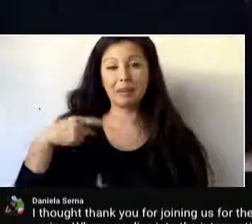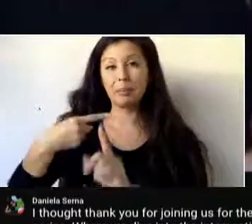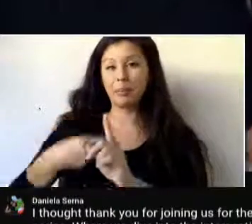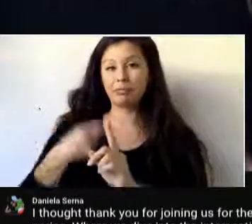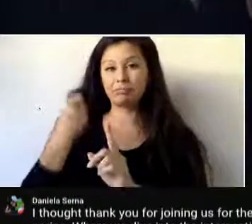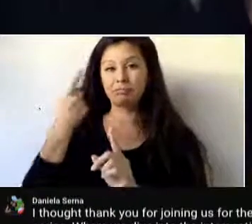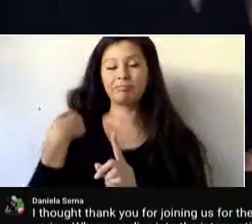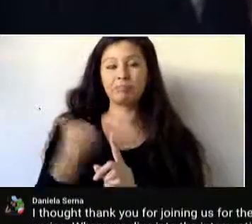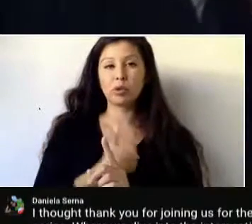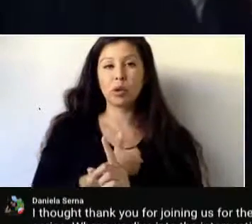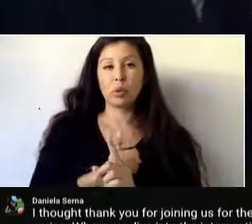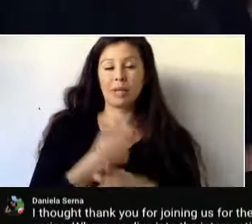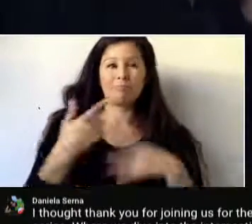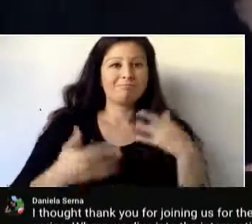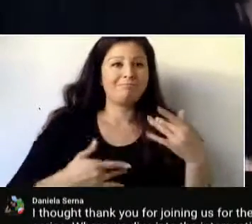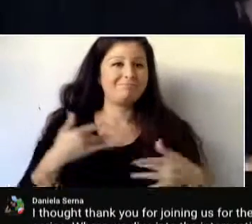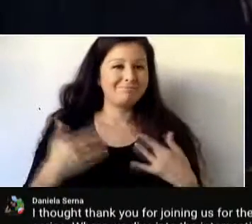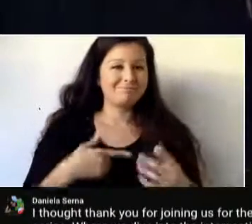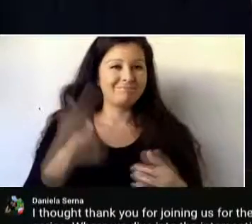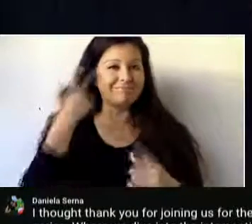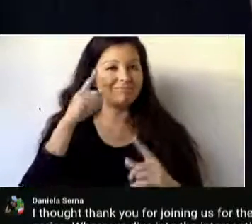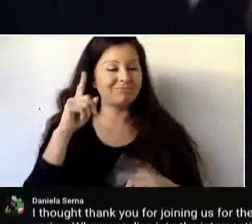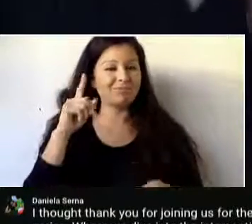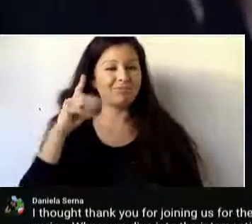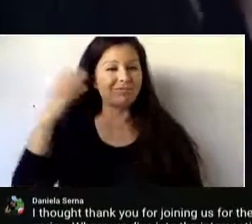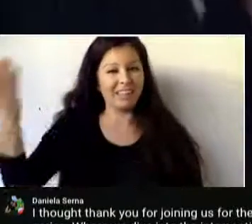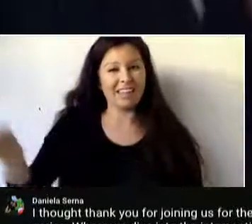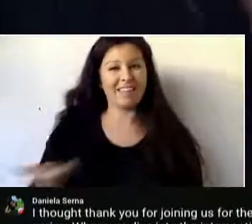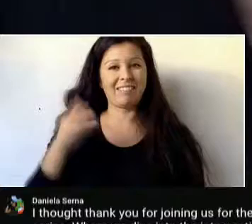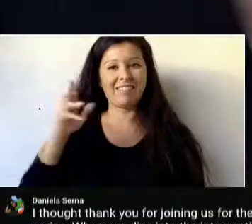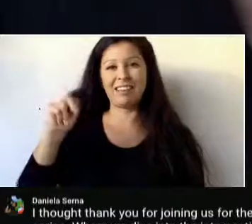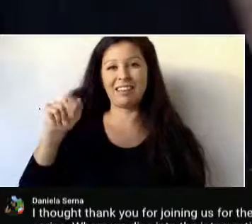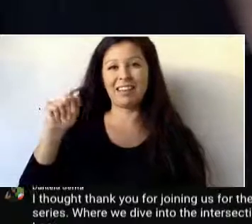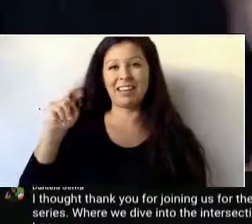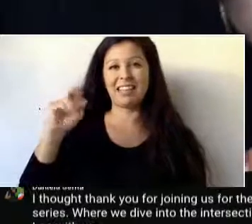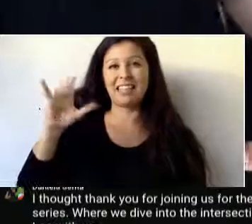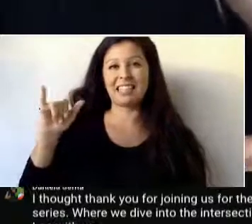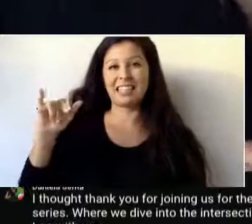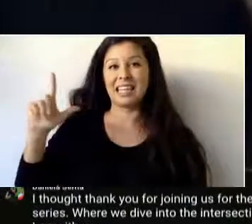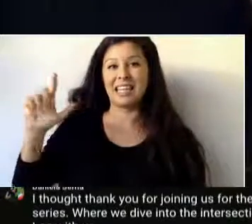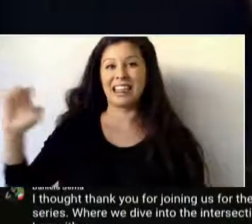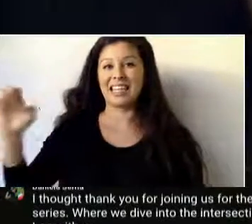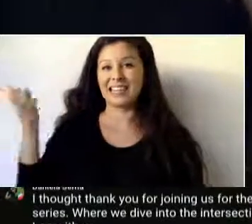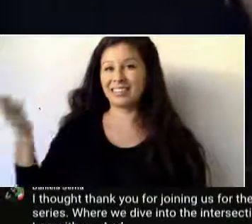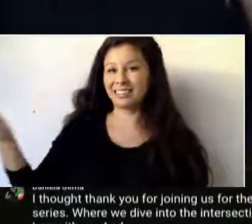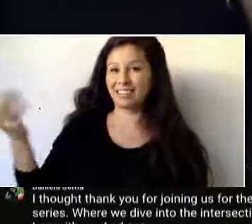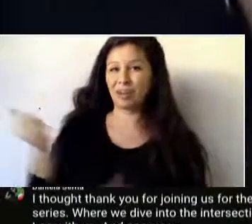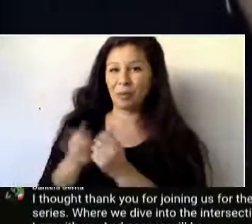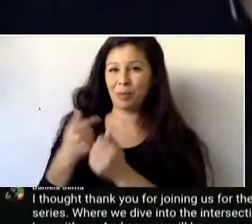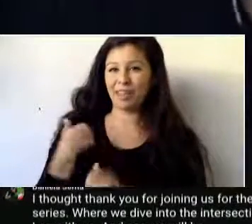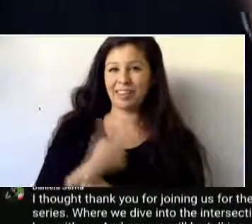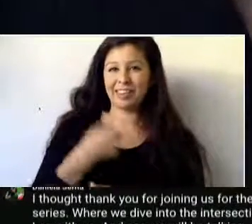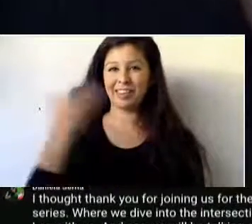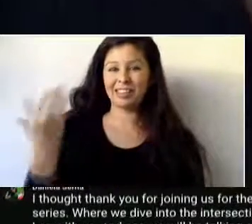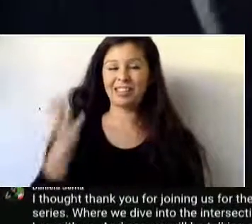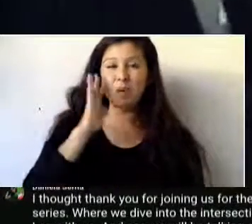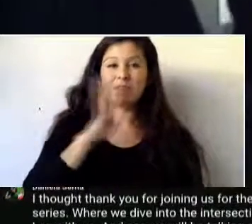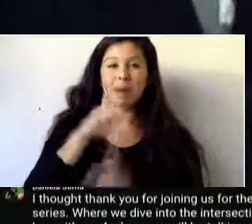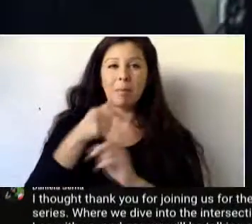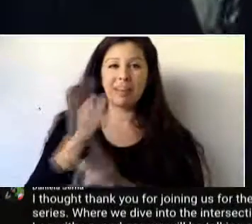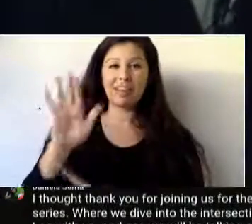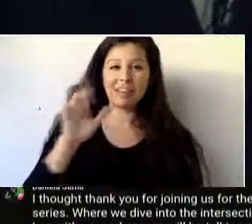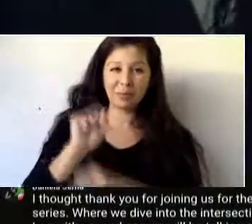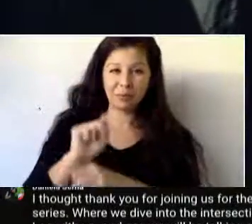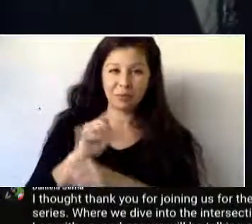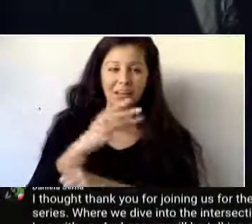we are super excited to have Nancy Lee with us. Nancy Lee will be talking about their work and